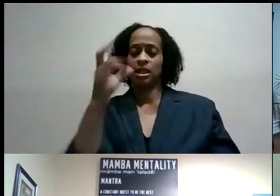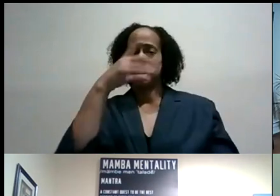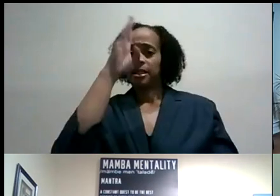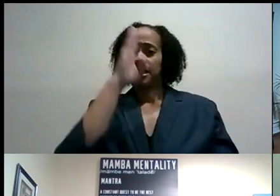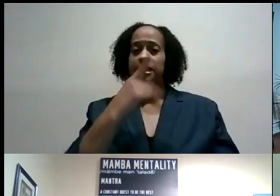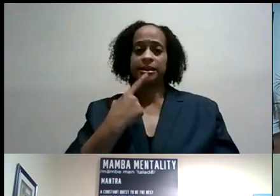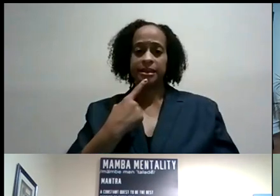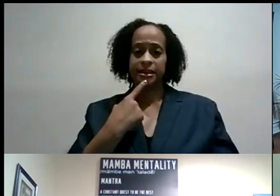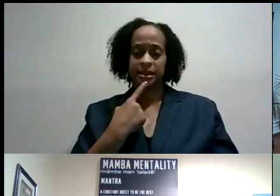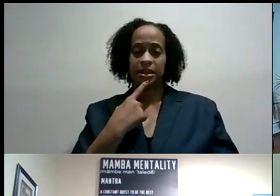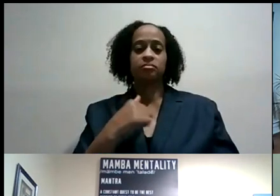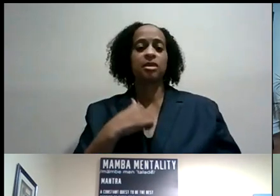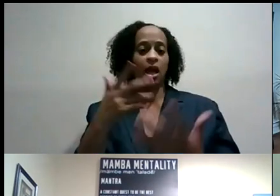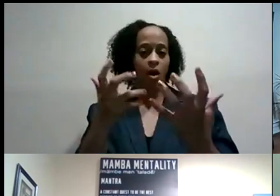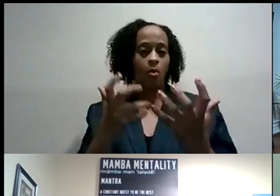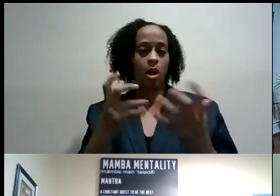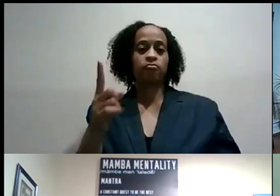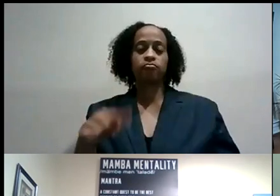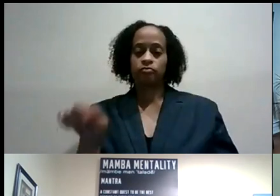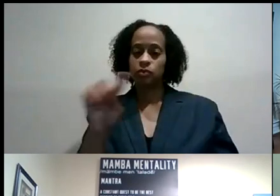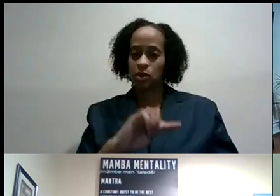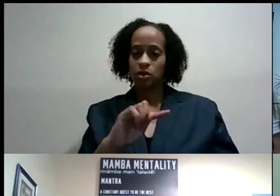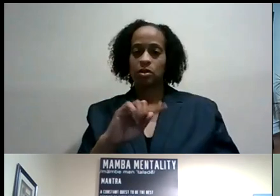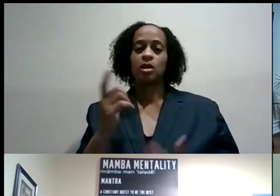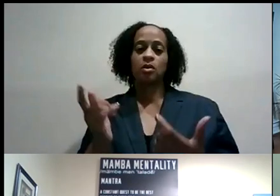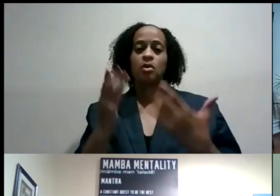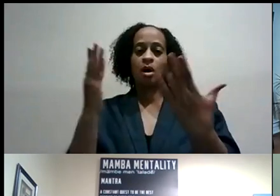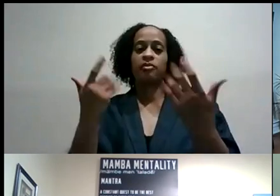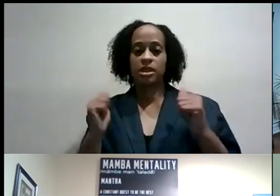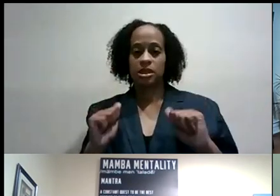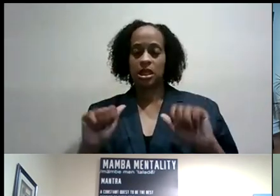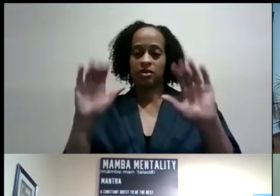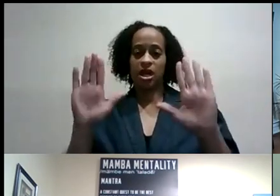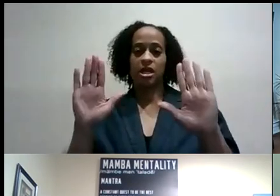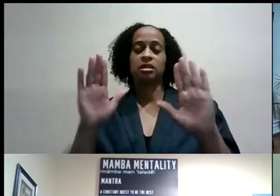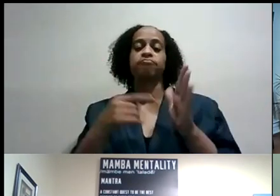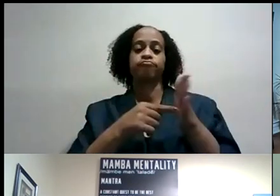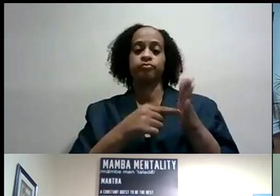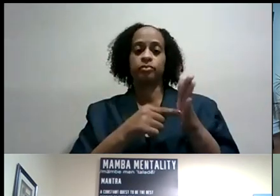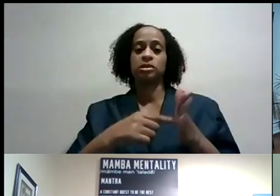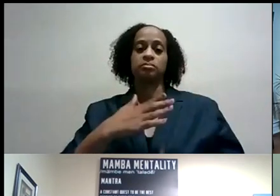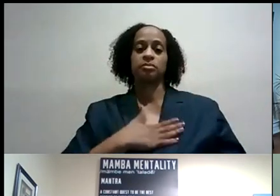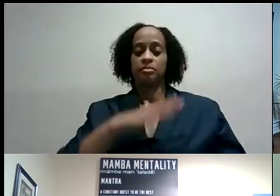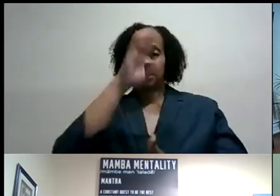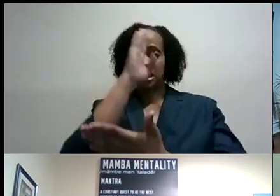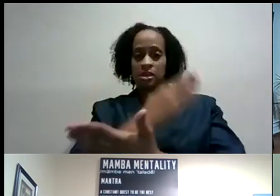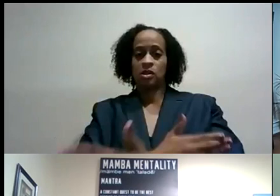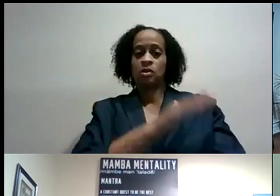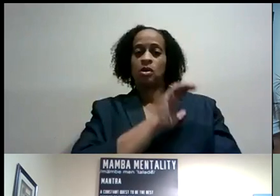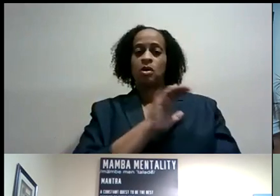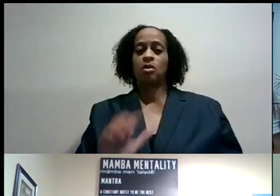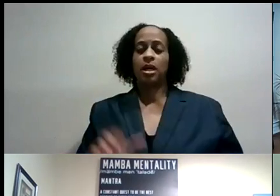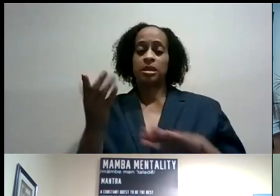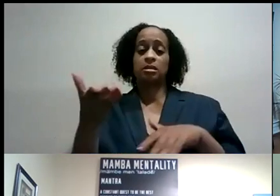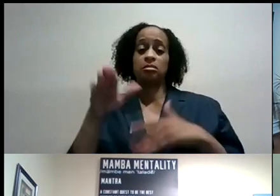says, I want you to offer the sacrifice representing my son's Christ's death on the